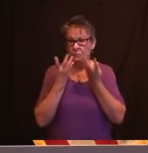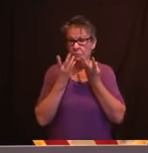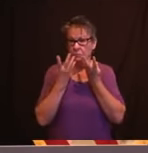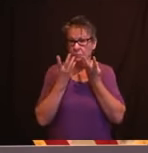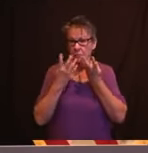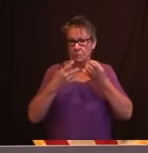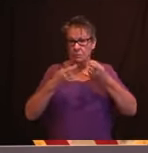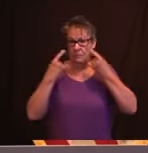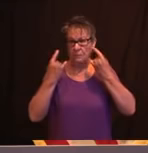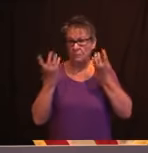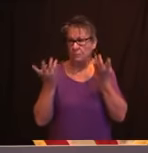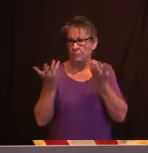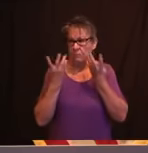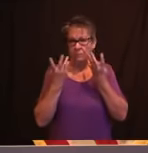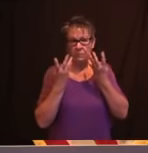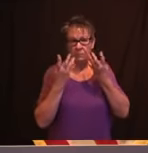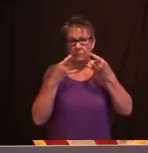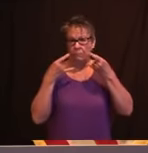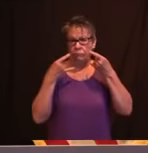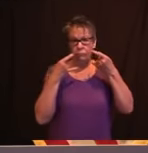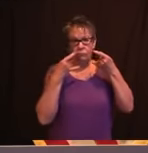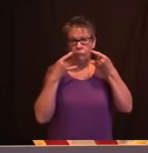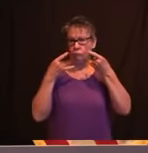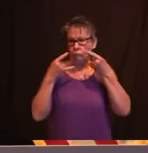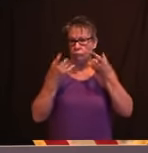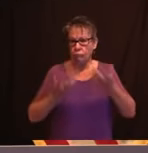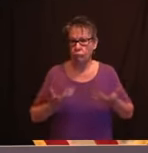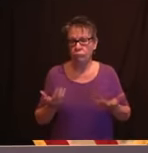personal window in this. The